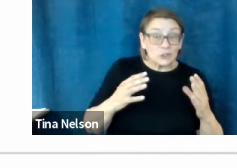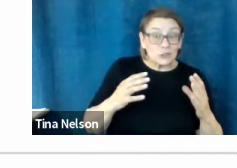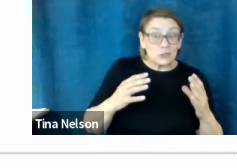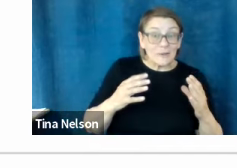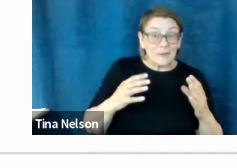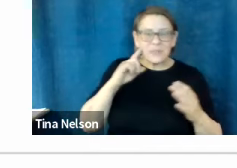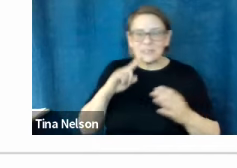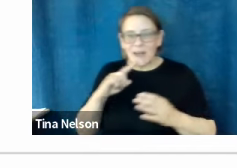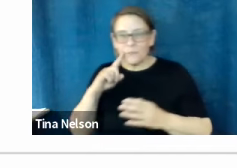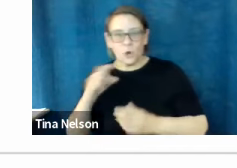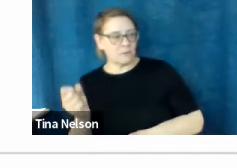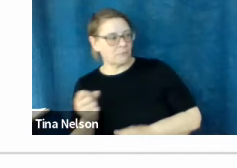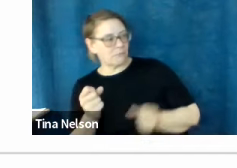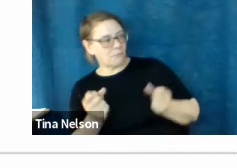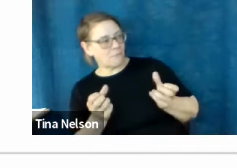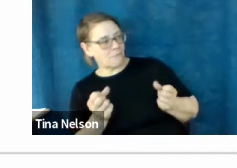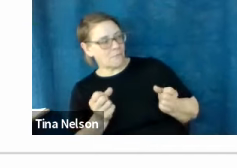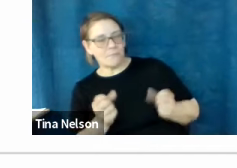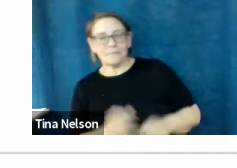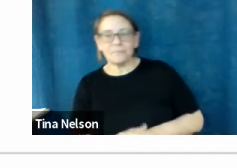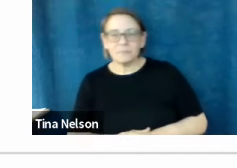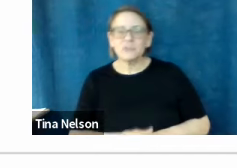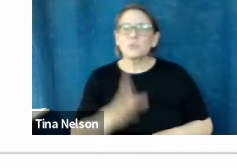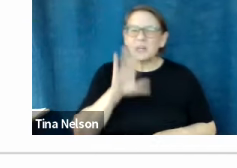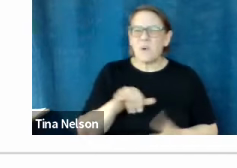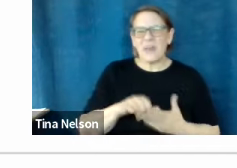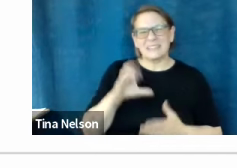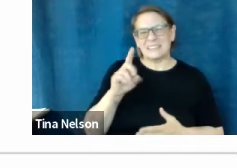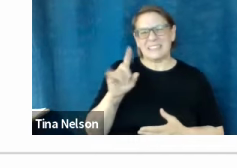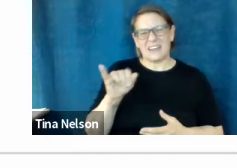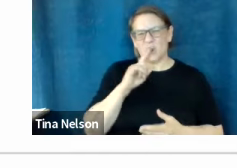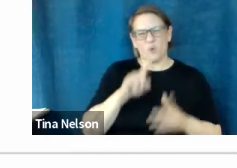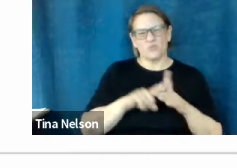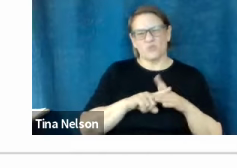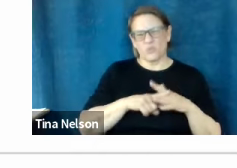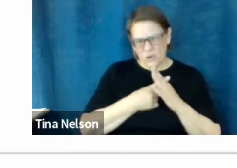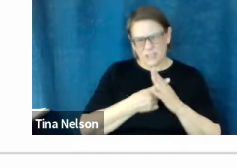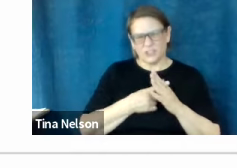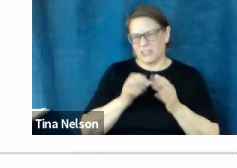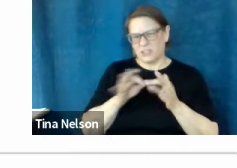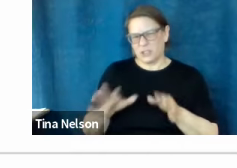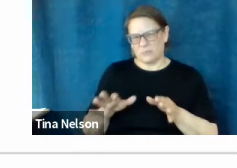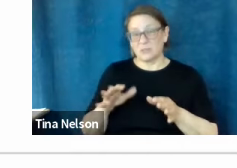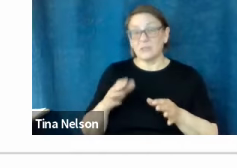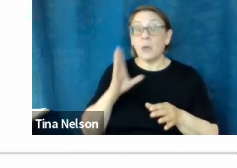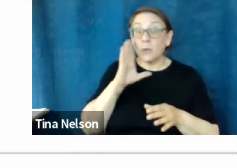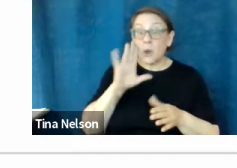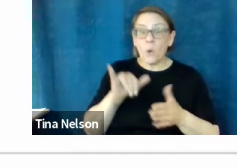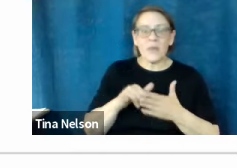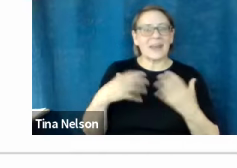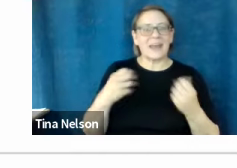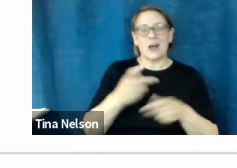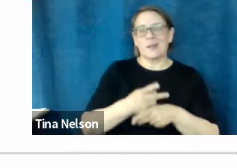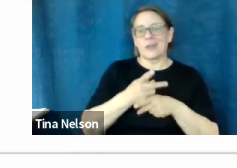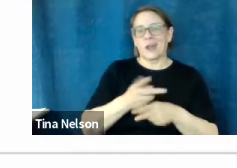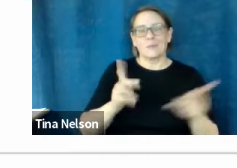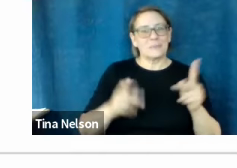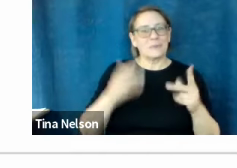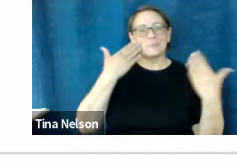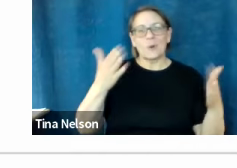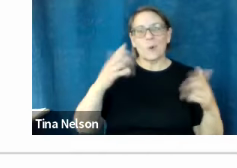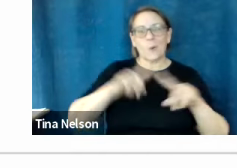and so we know that CDIs are the original interpreters in the field and the fact that we have healthcare workers who don't understand the difference between a hearing and a